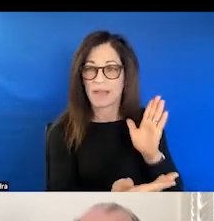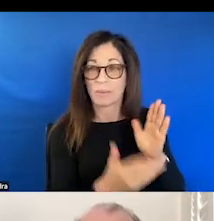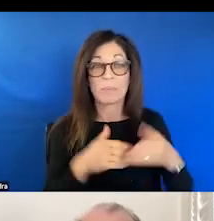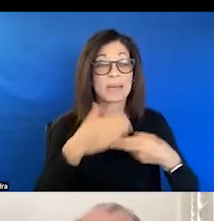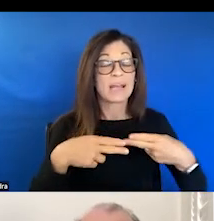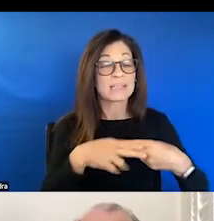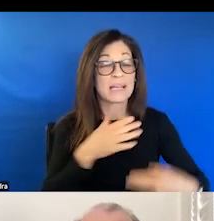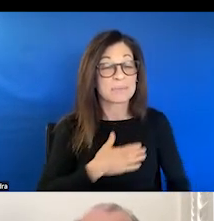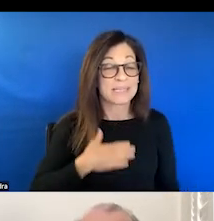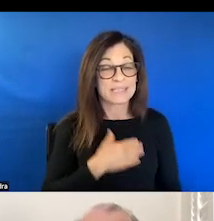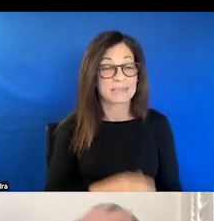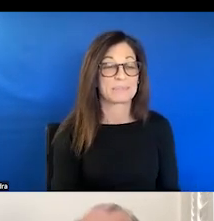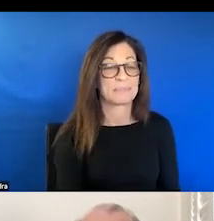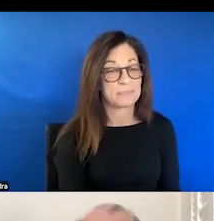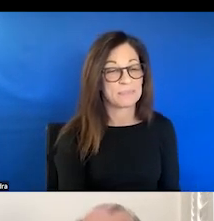please.